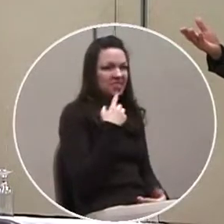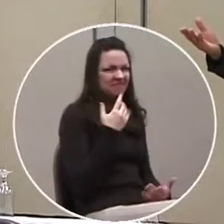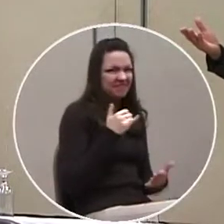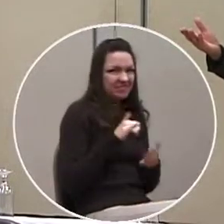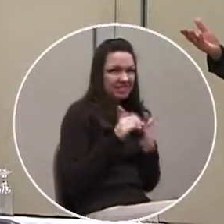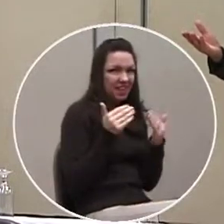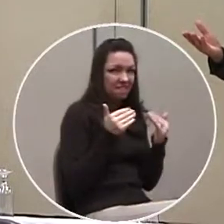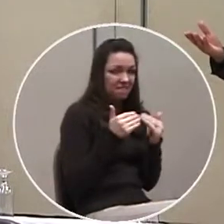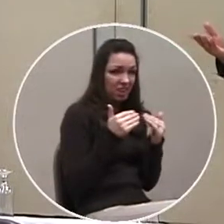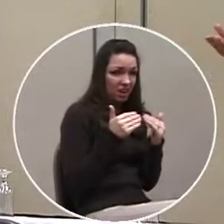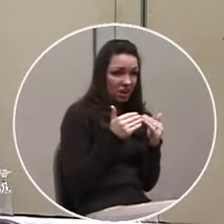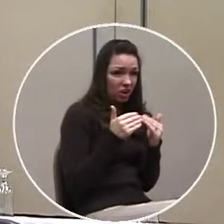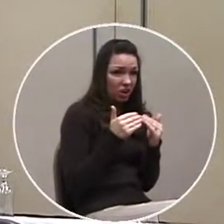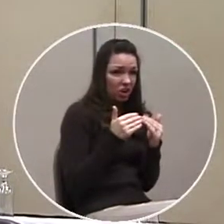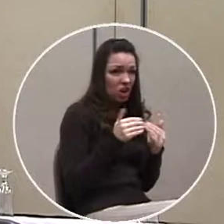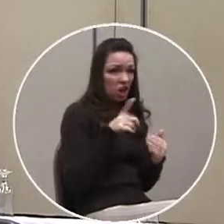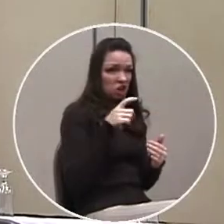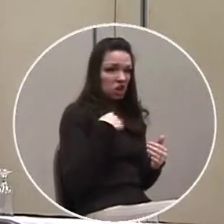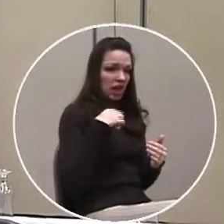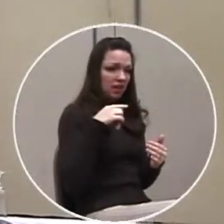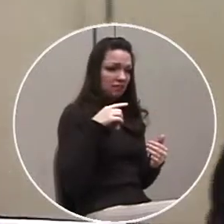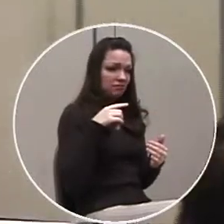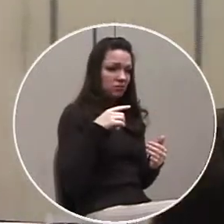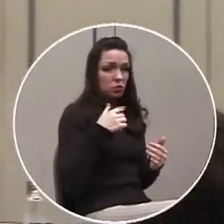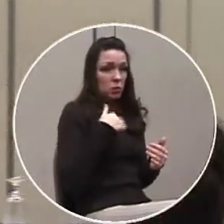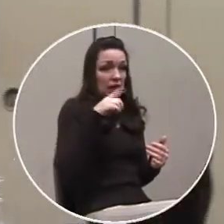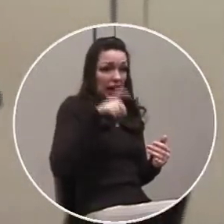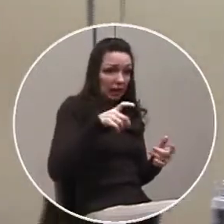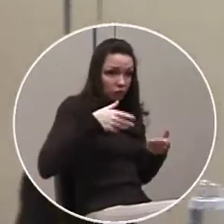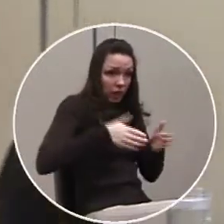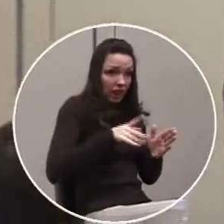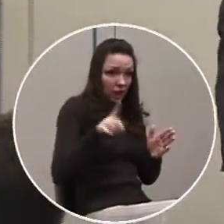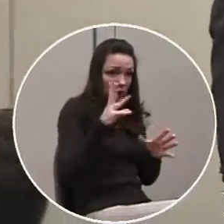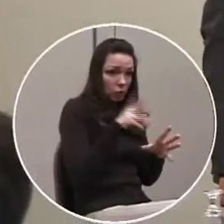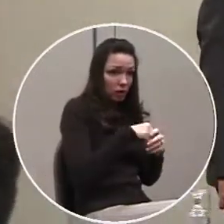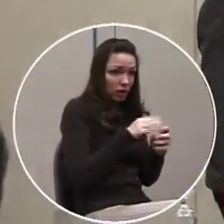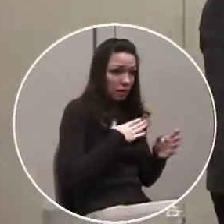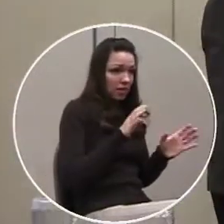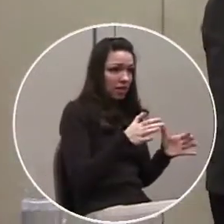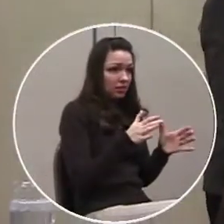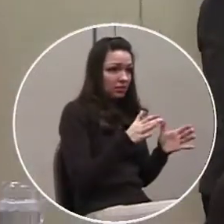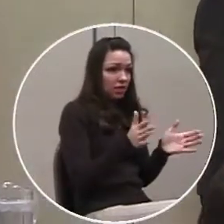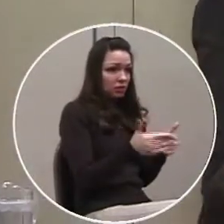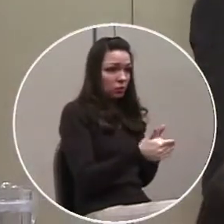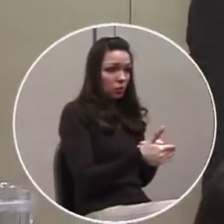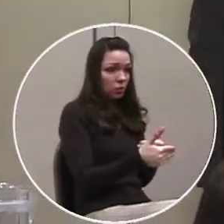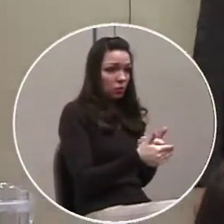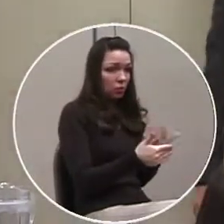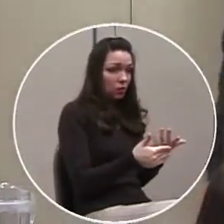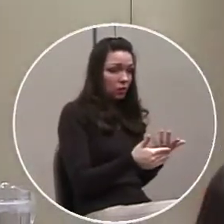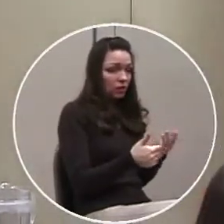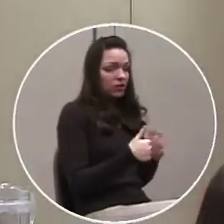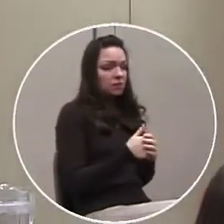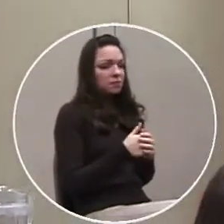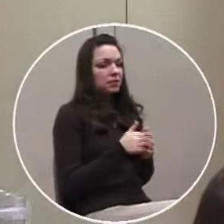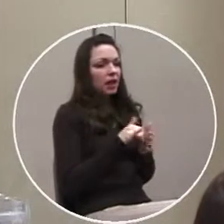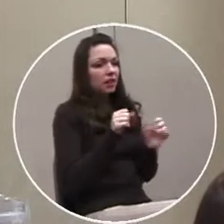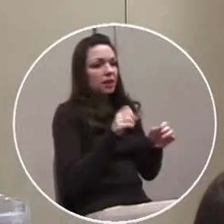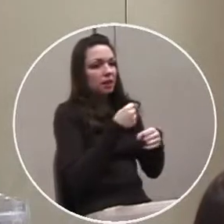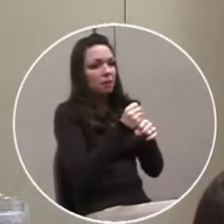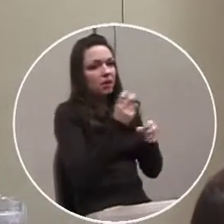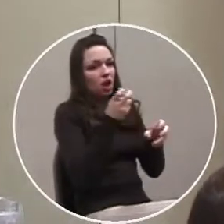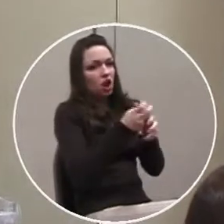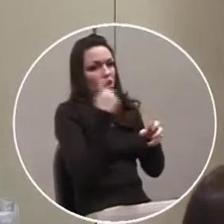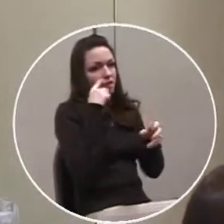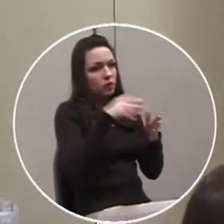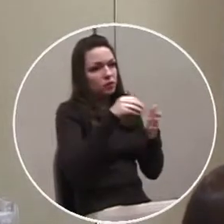fair? Should I have to allow you into my classroom? And that does make it hard for our students. So part of